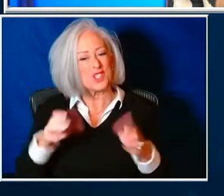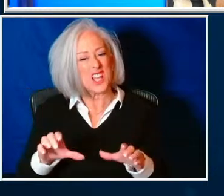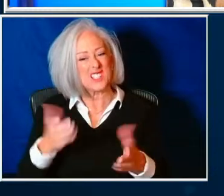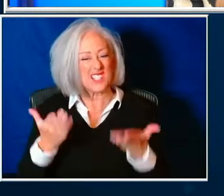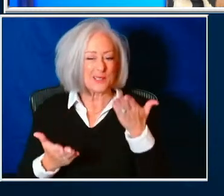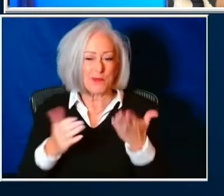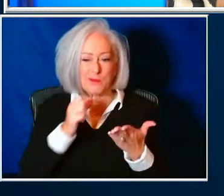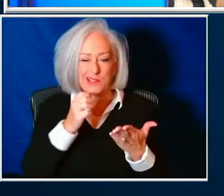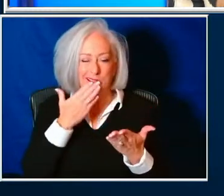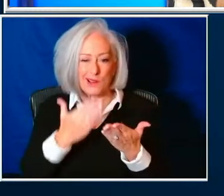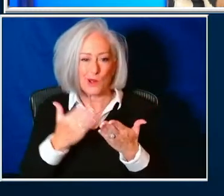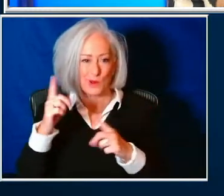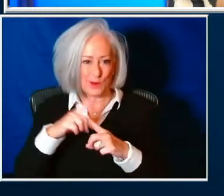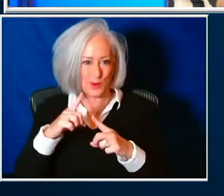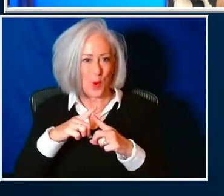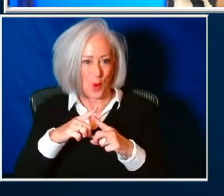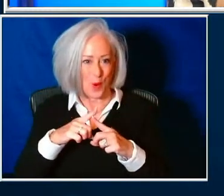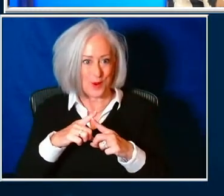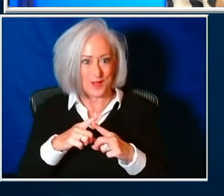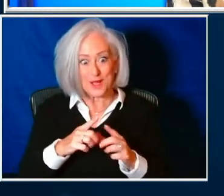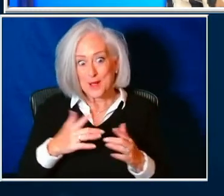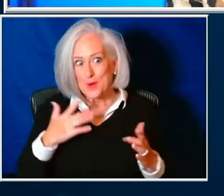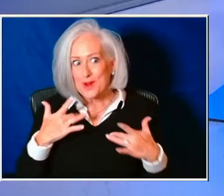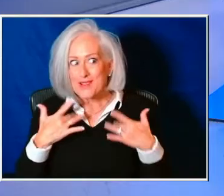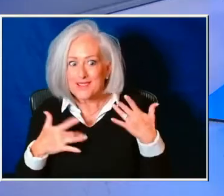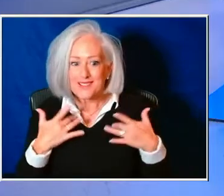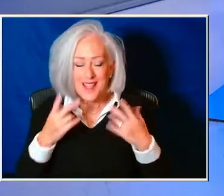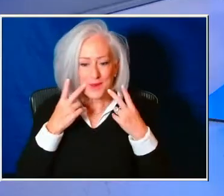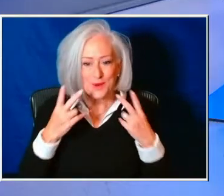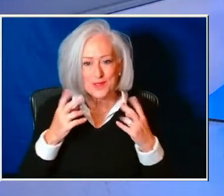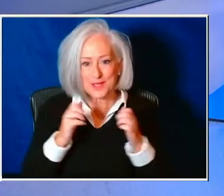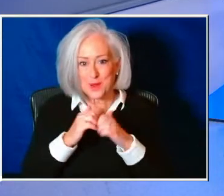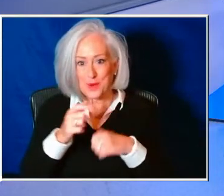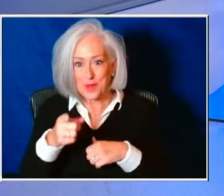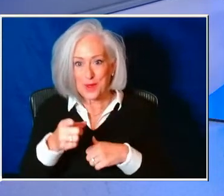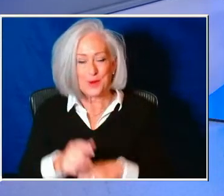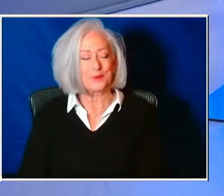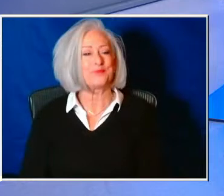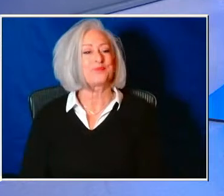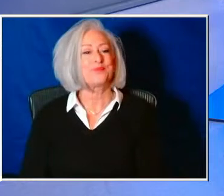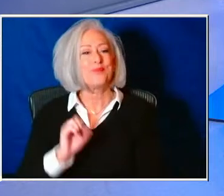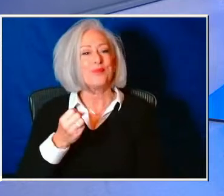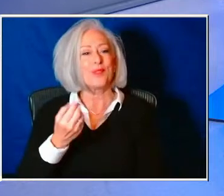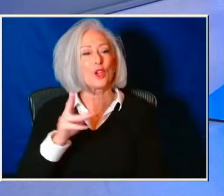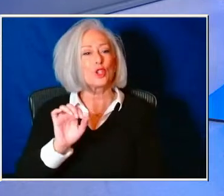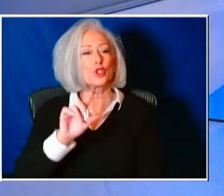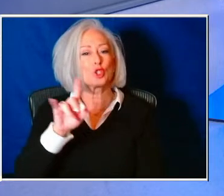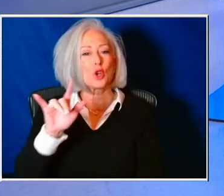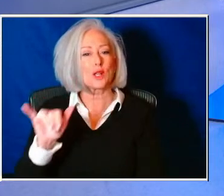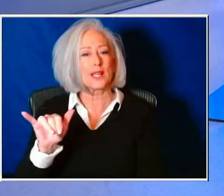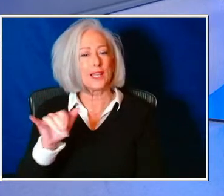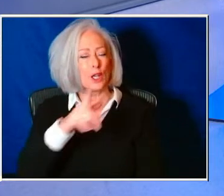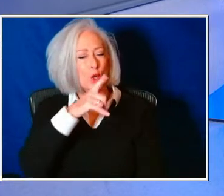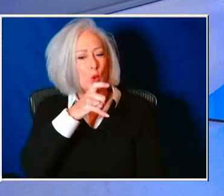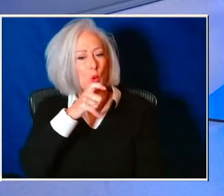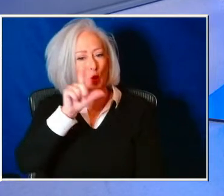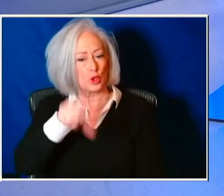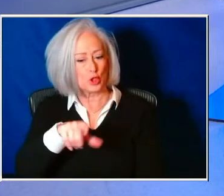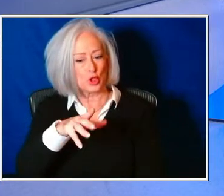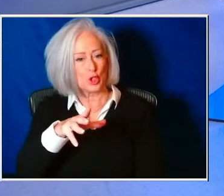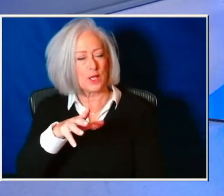appointment this morning. We're anxious to find out along with you. Shirley, though, I want to start with you about who should get this cardio